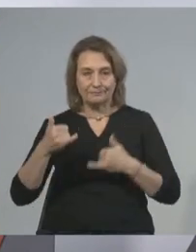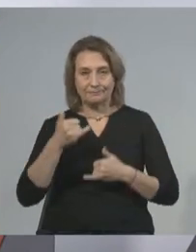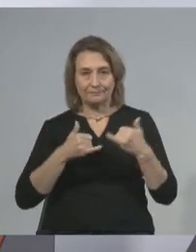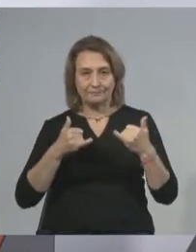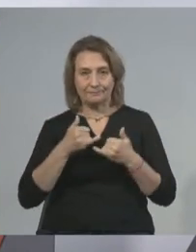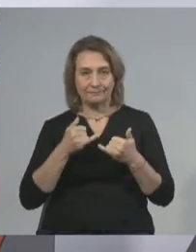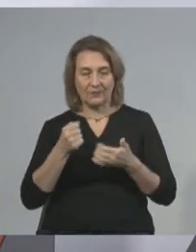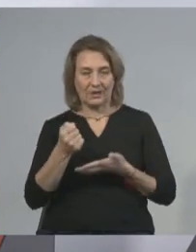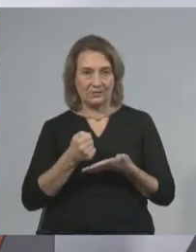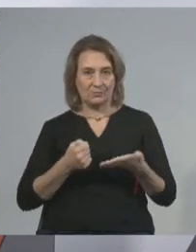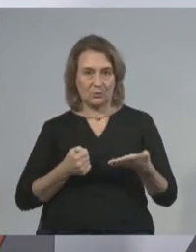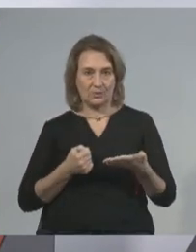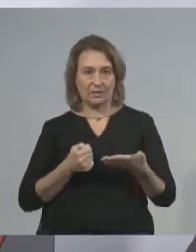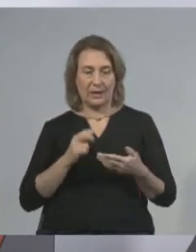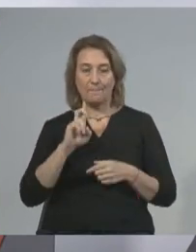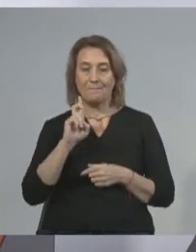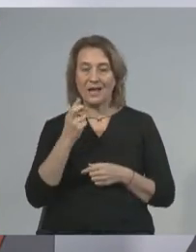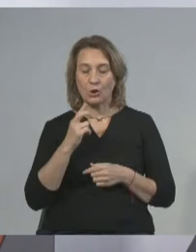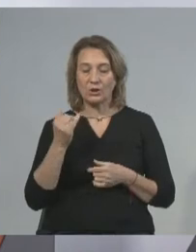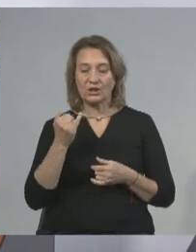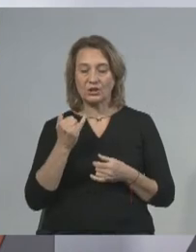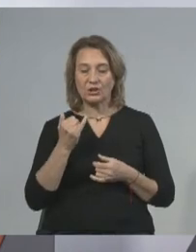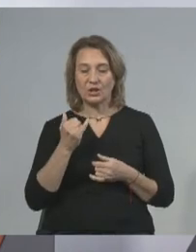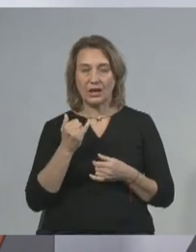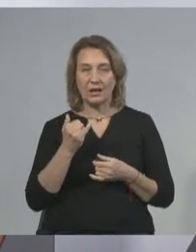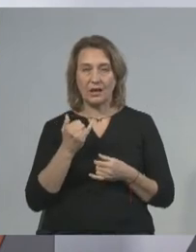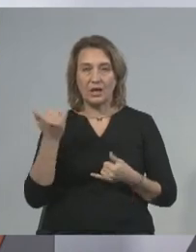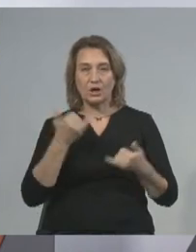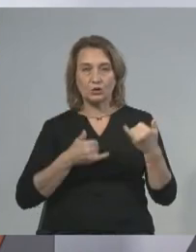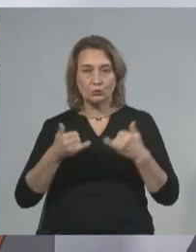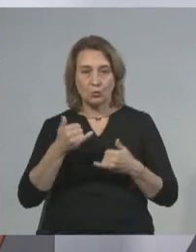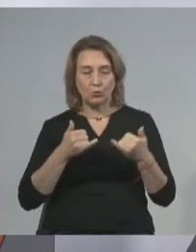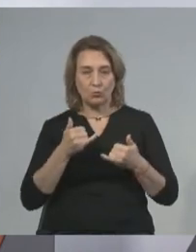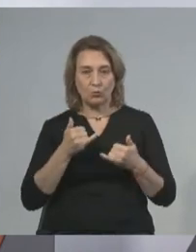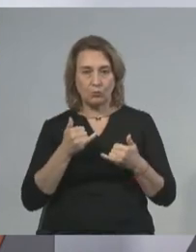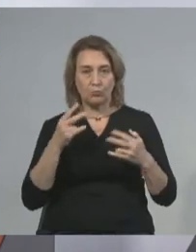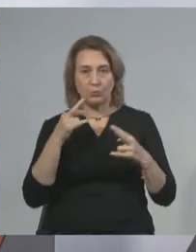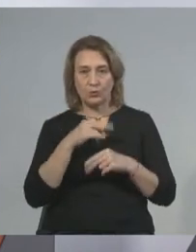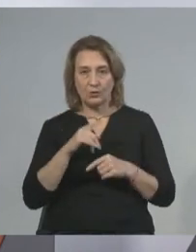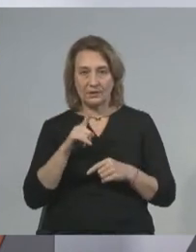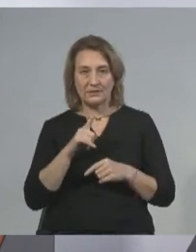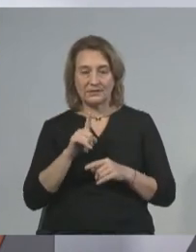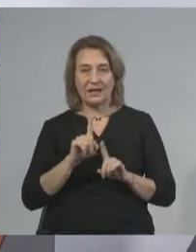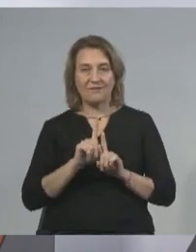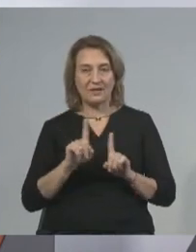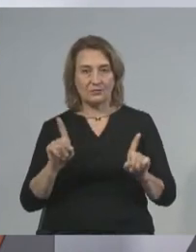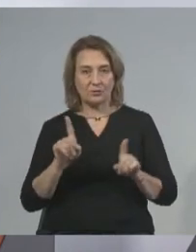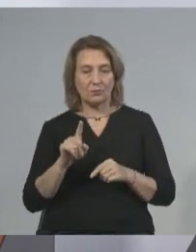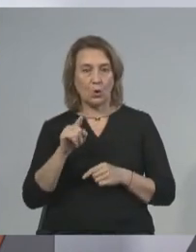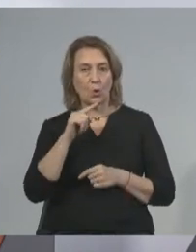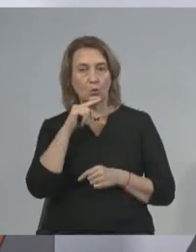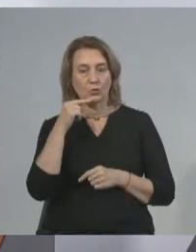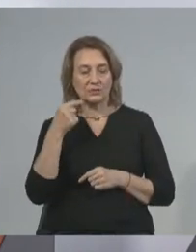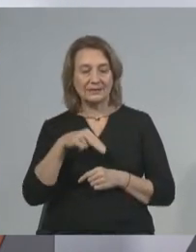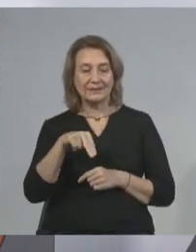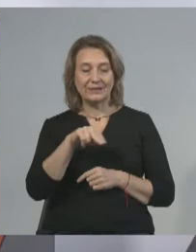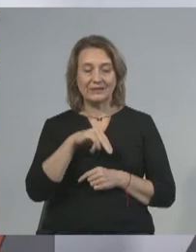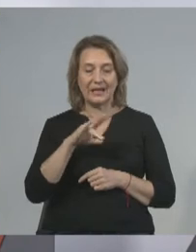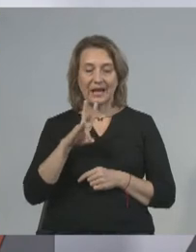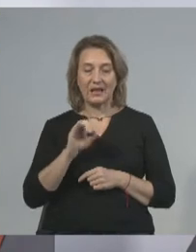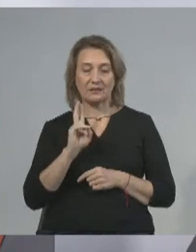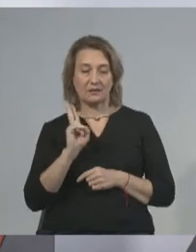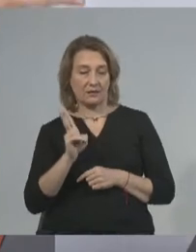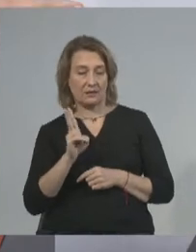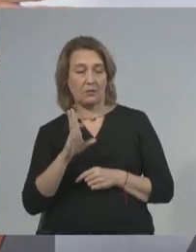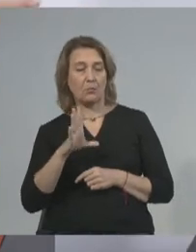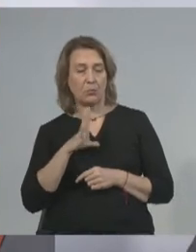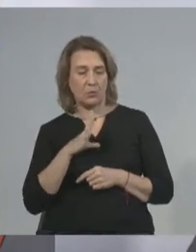against russians so by a weapon that was targeted at russian dna there